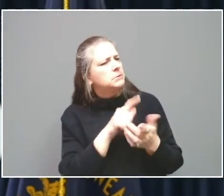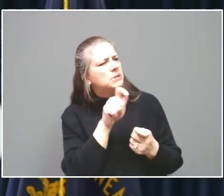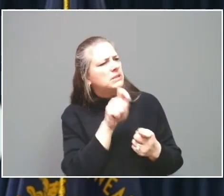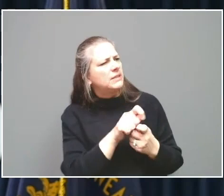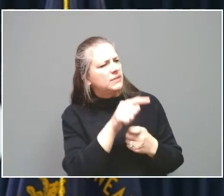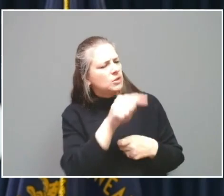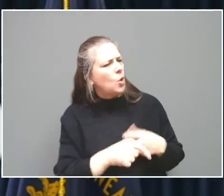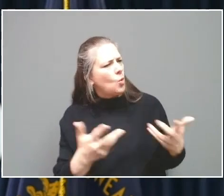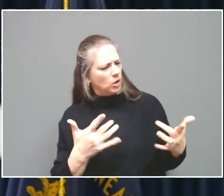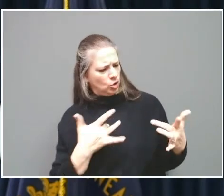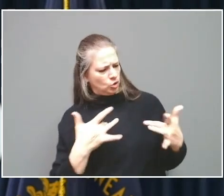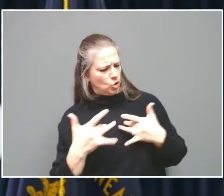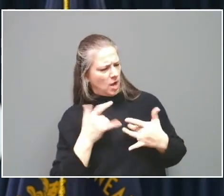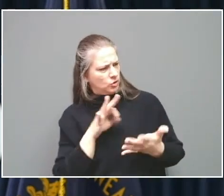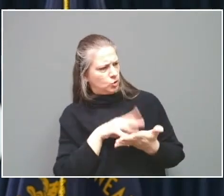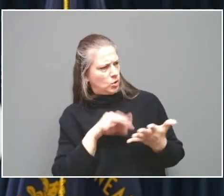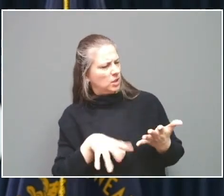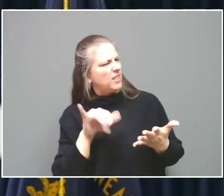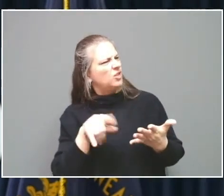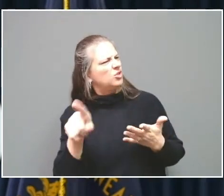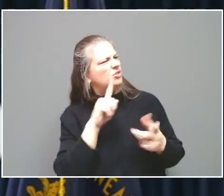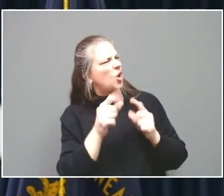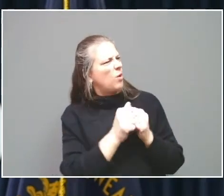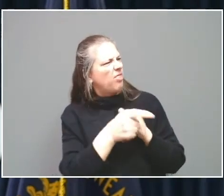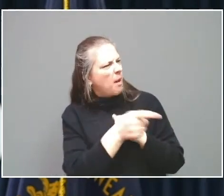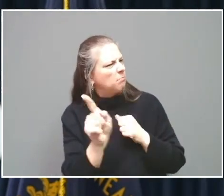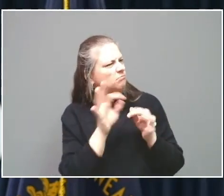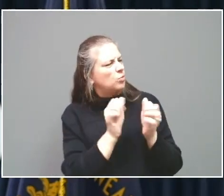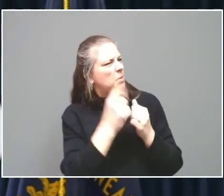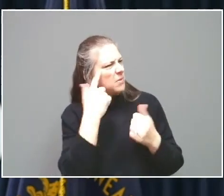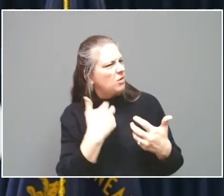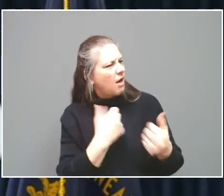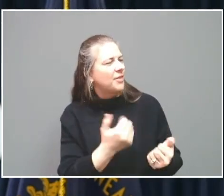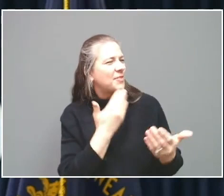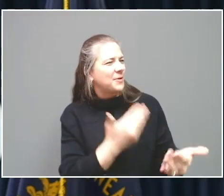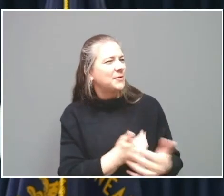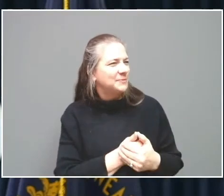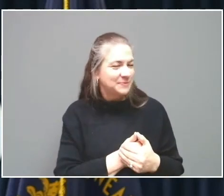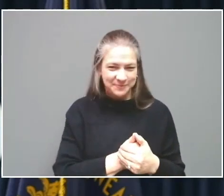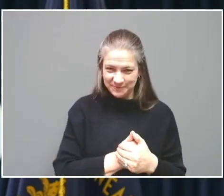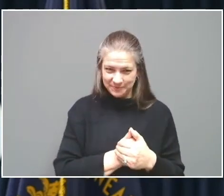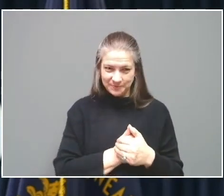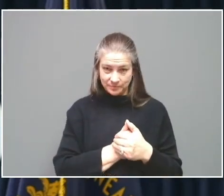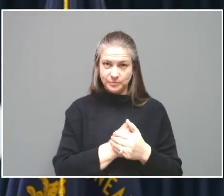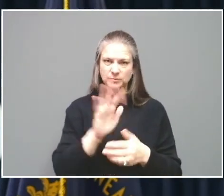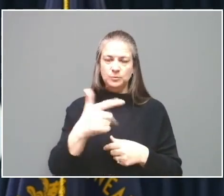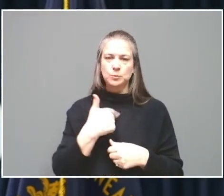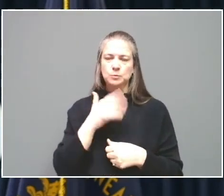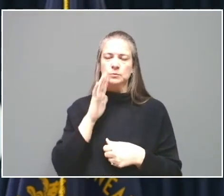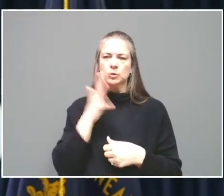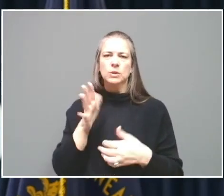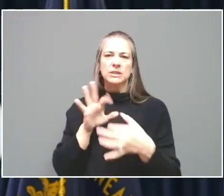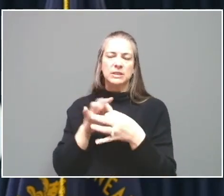concerns of students that she had a chance to talk to regarding mental health? Thank you. We'll connect the Lieutenant